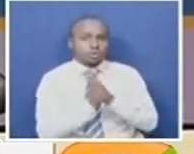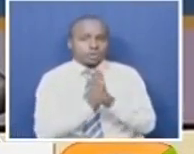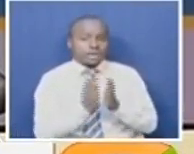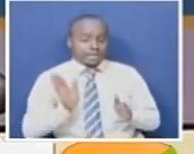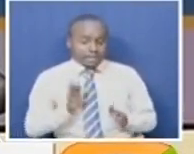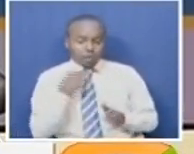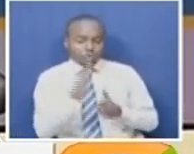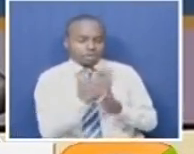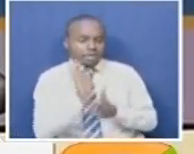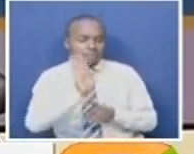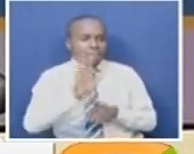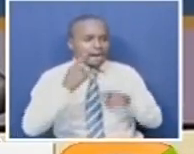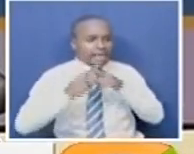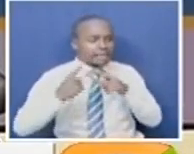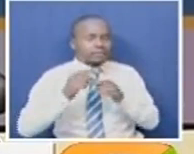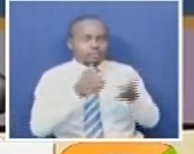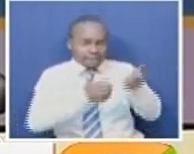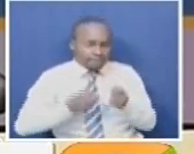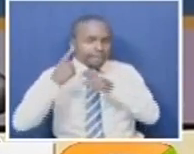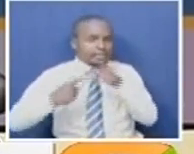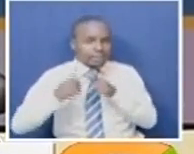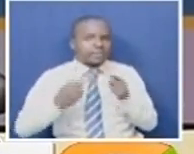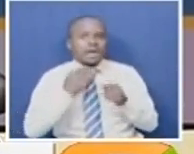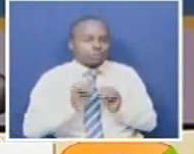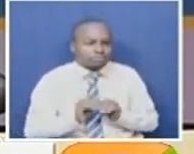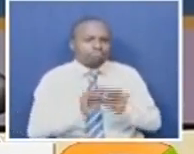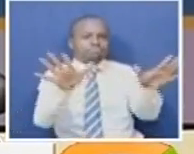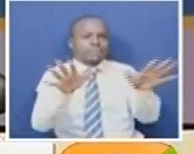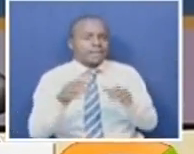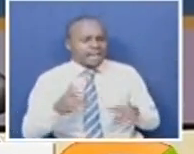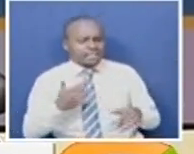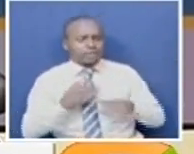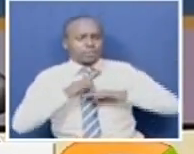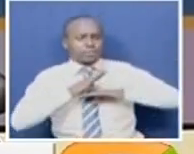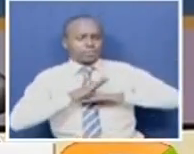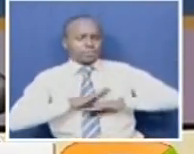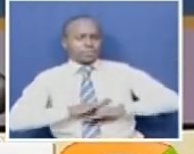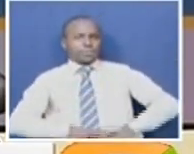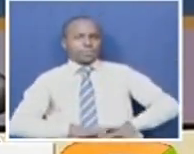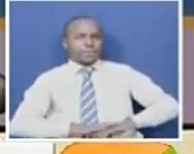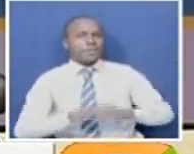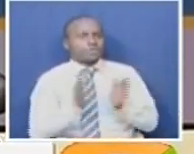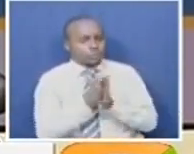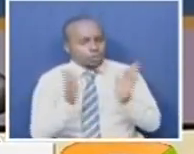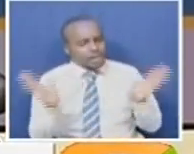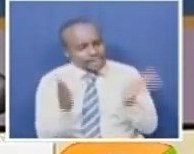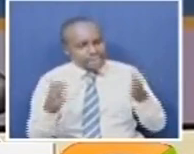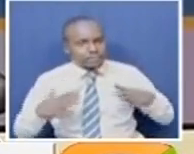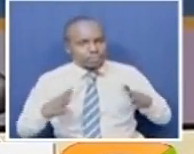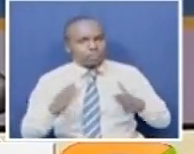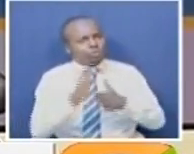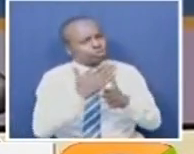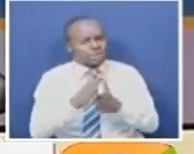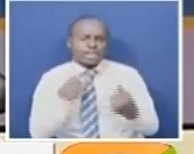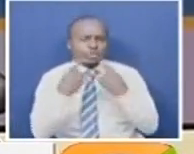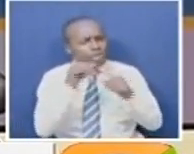experience, and she wanted it, you know, shared, and she felt it was a relief. It's very therapeutic. Mm-hmm. So I encourage people to just share,